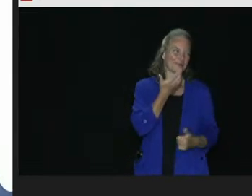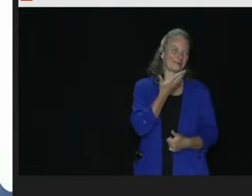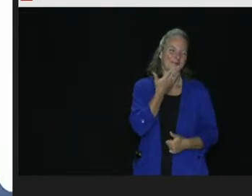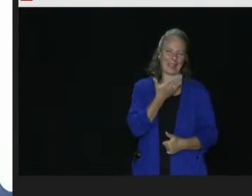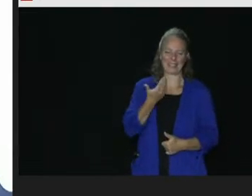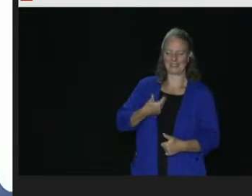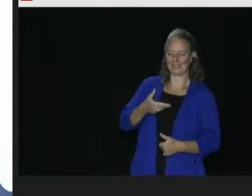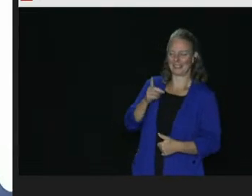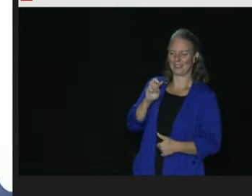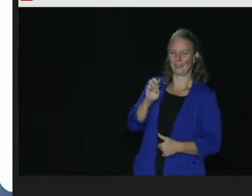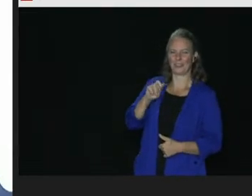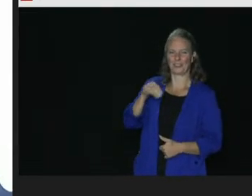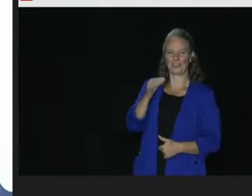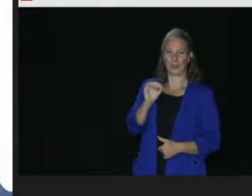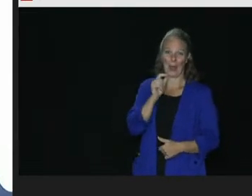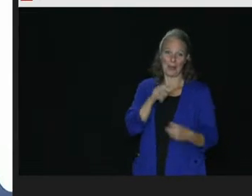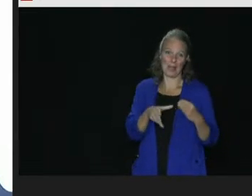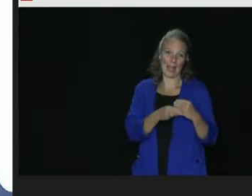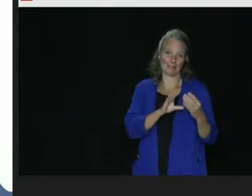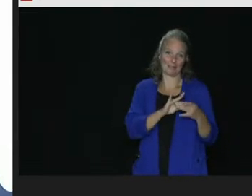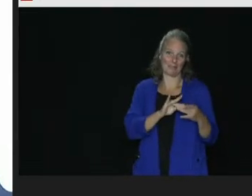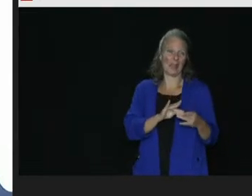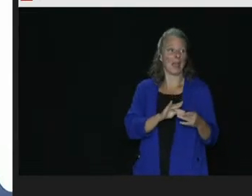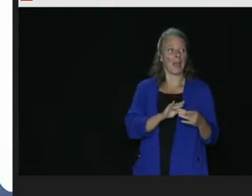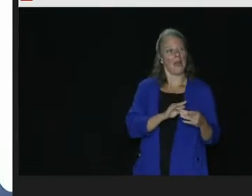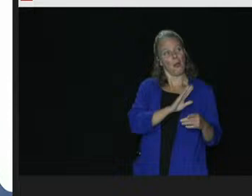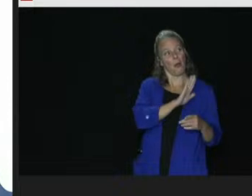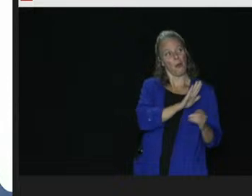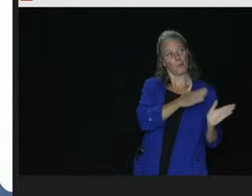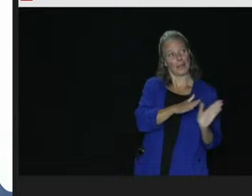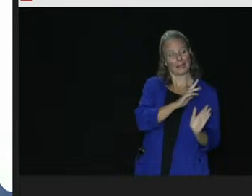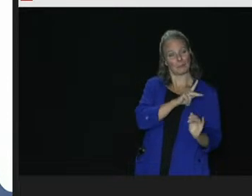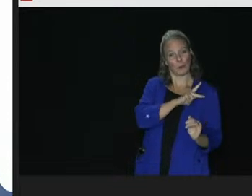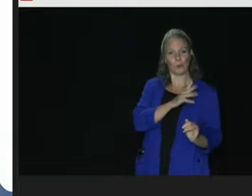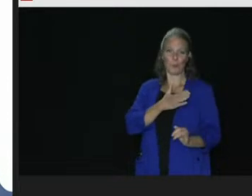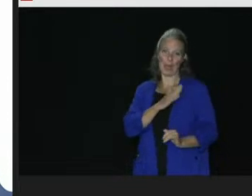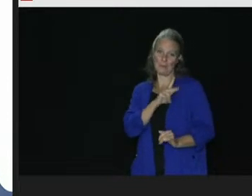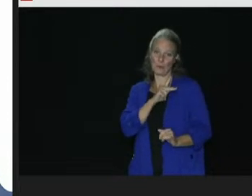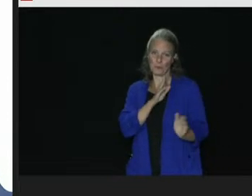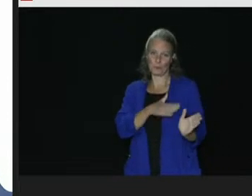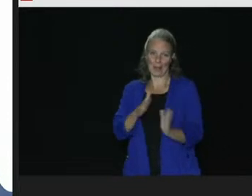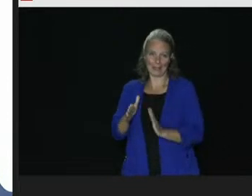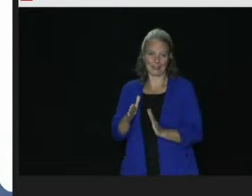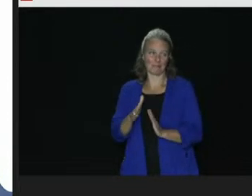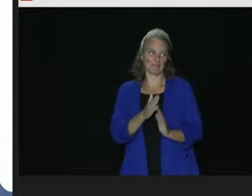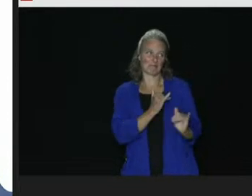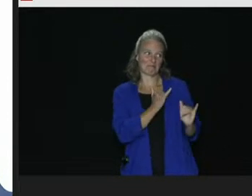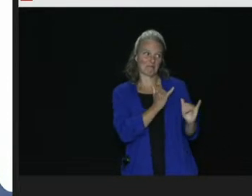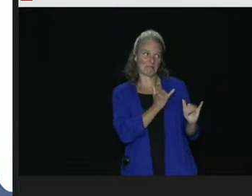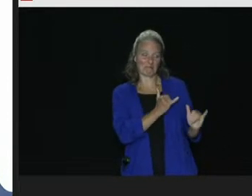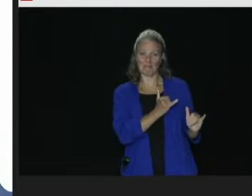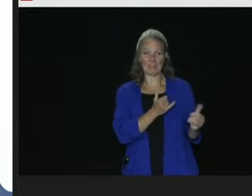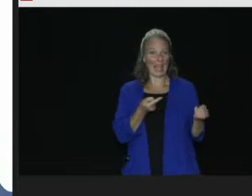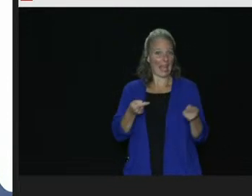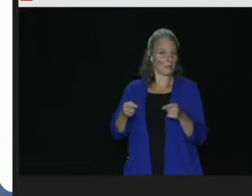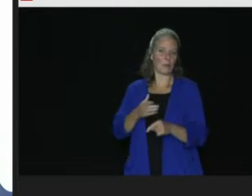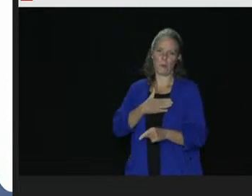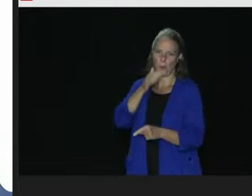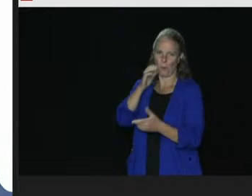I'll add to Dr. Tam in terms of personal plans for Thanksgiving. So similar to Dr. Tam, both my wife and I are